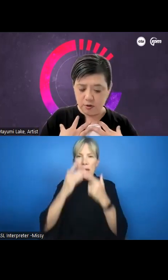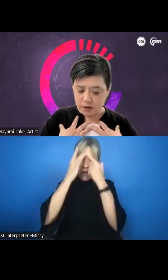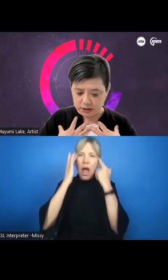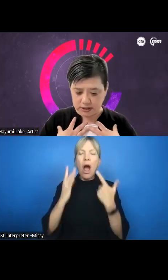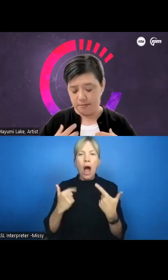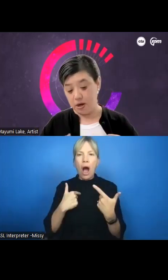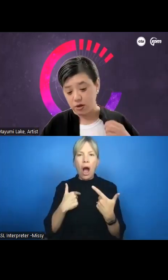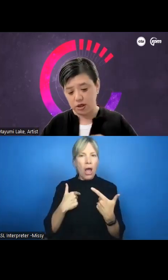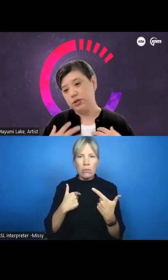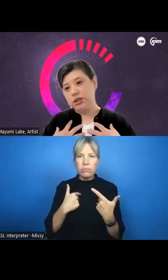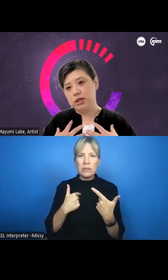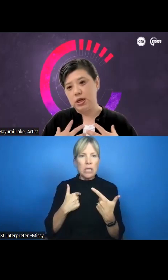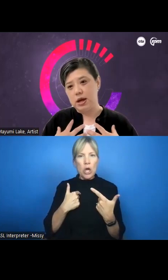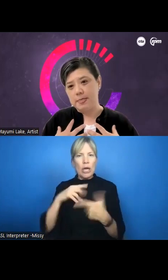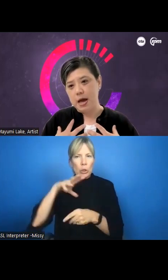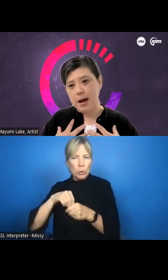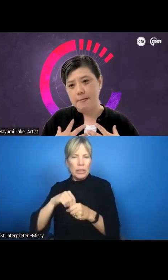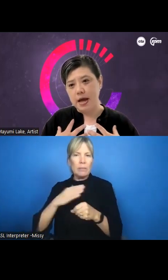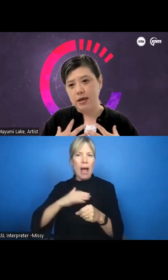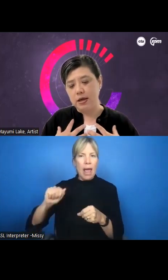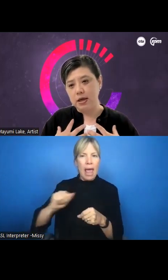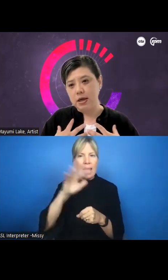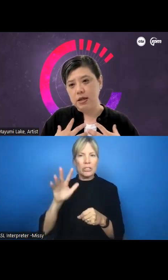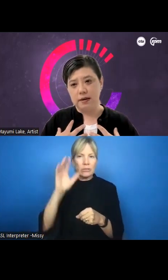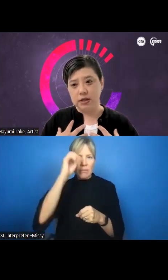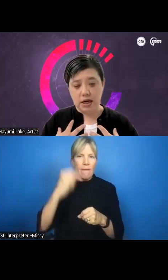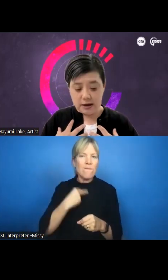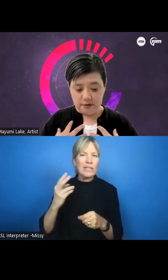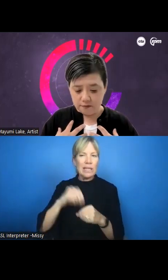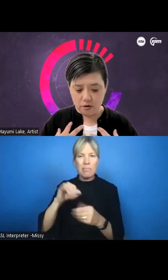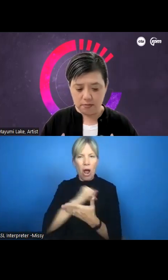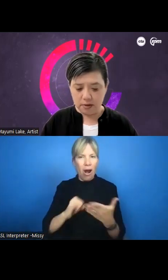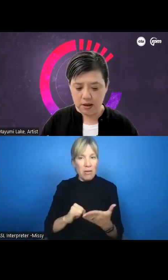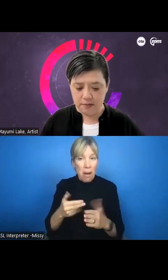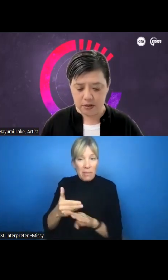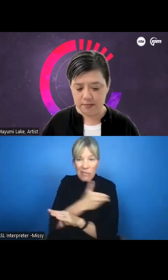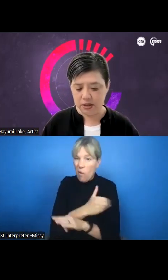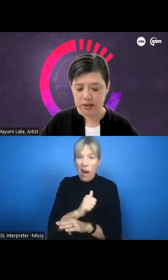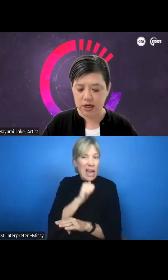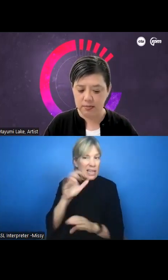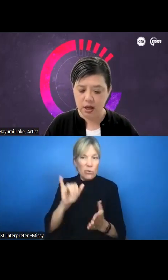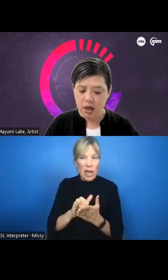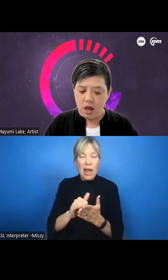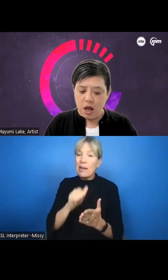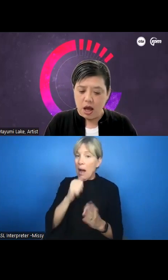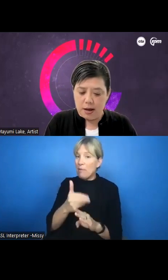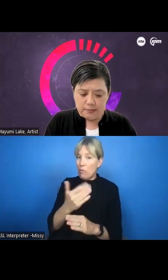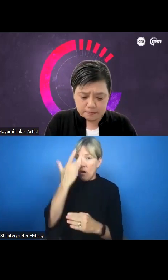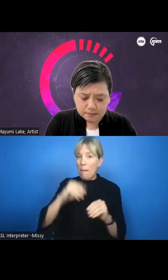Asian voices in my work, which is in I never done it before the pandemic time.